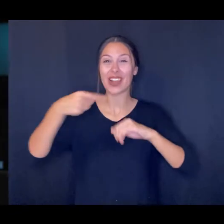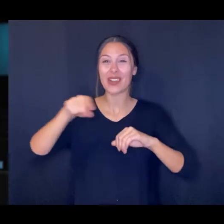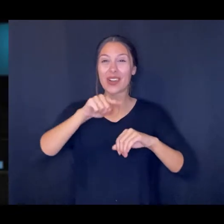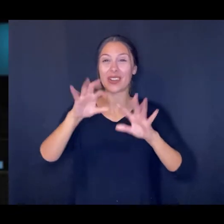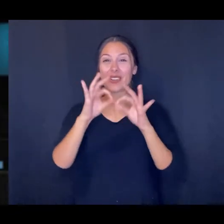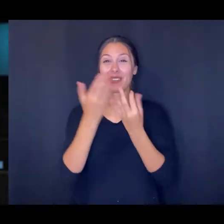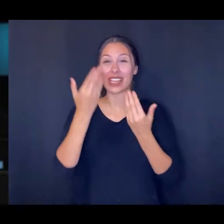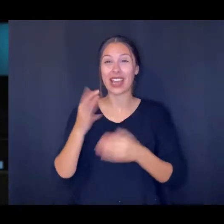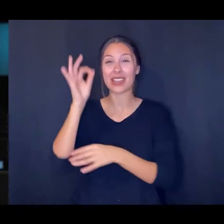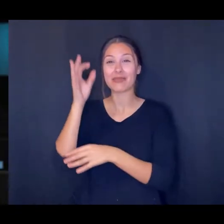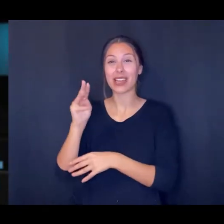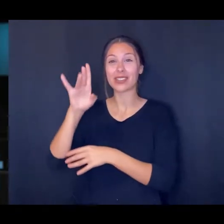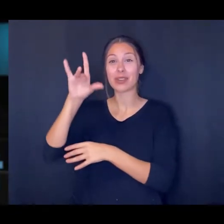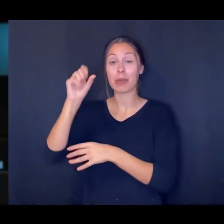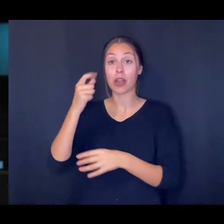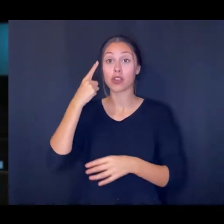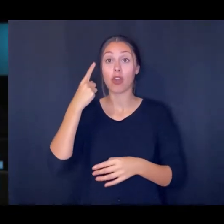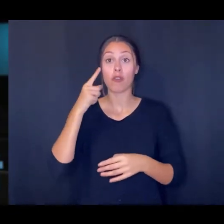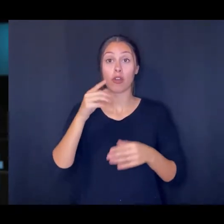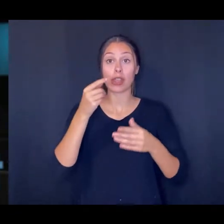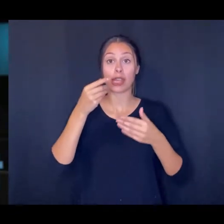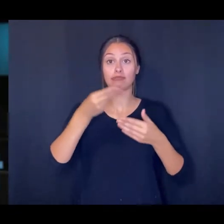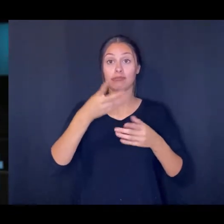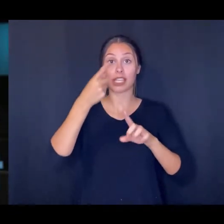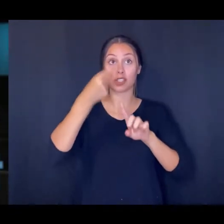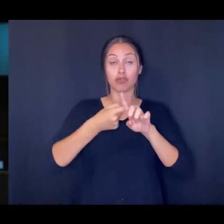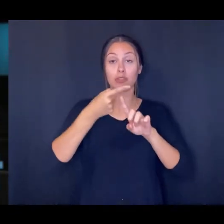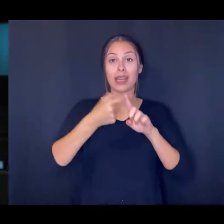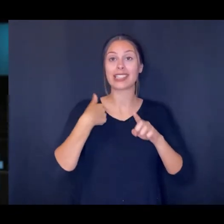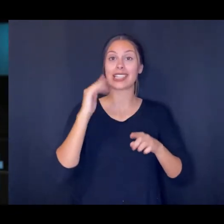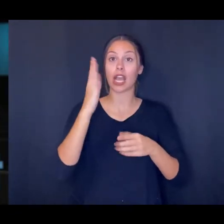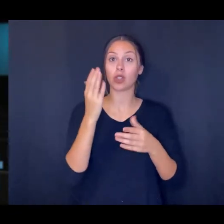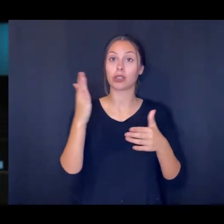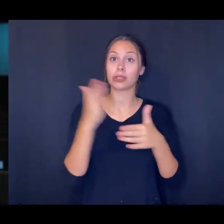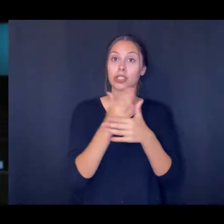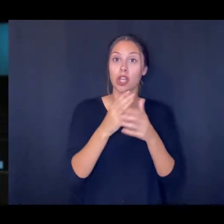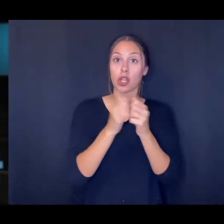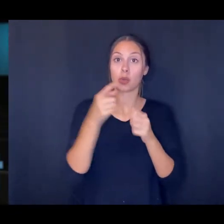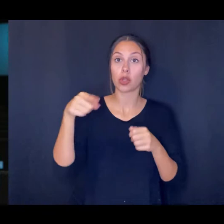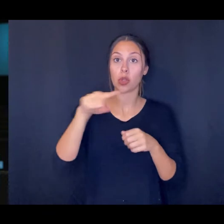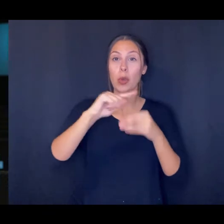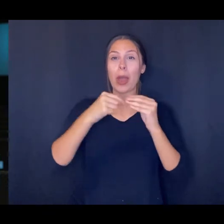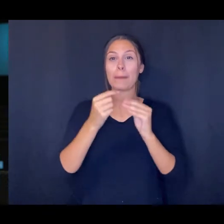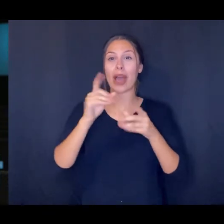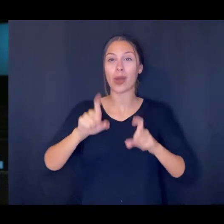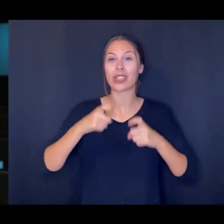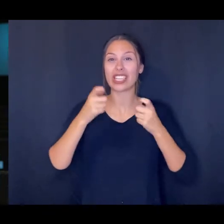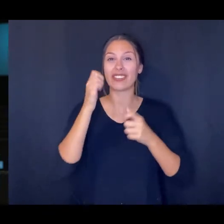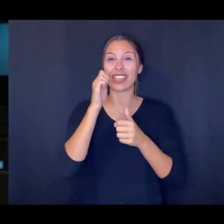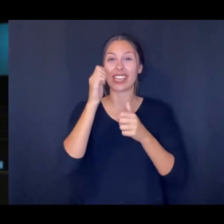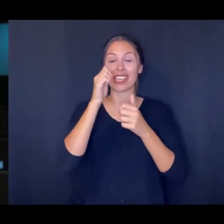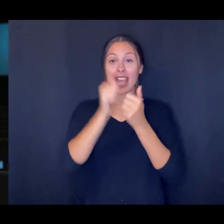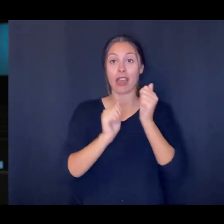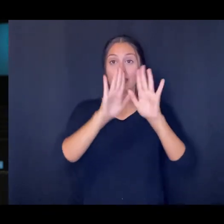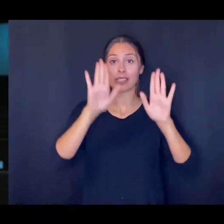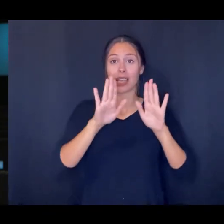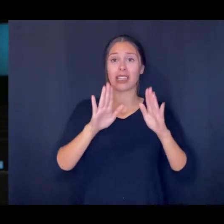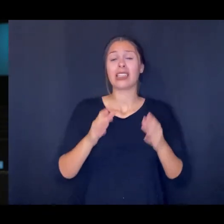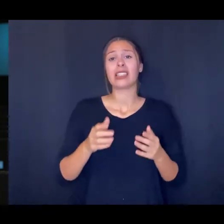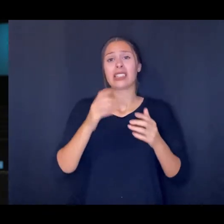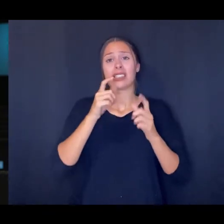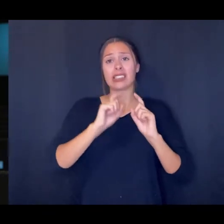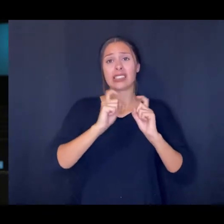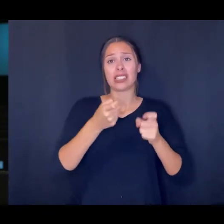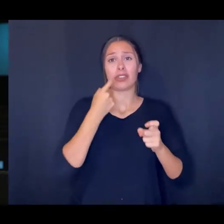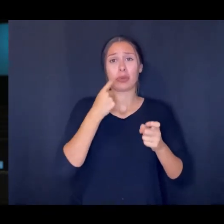How you doing, family? Pastor Miles here. For the next couple of months, I'm going to be speaking to you about giving every Sunday. Giving has been down recently, and